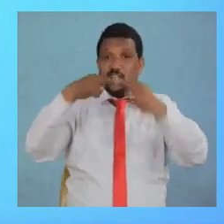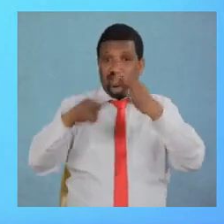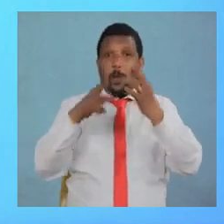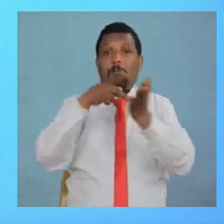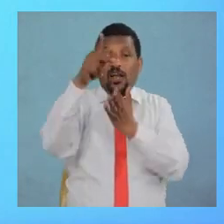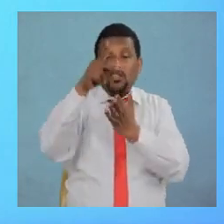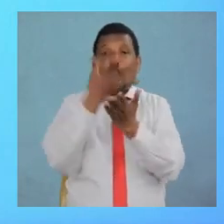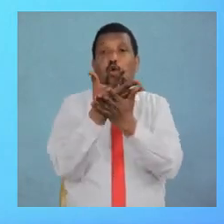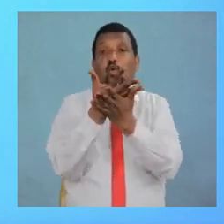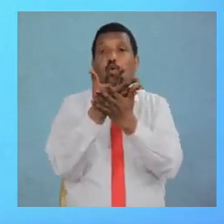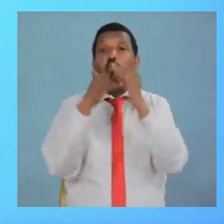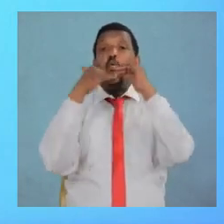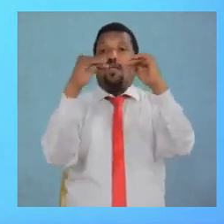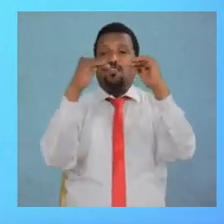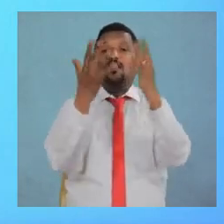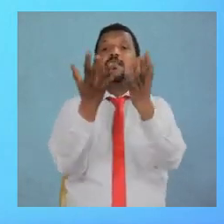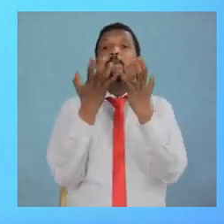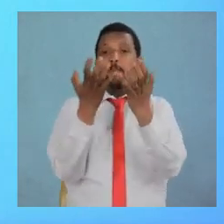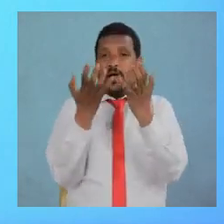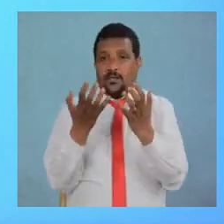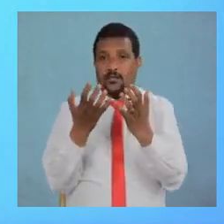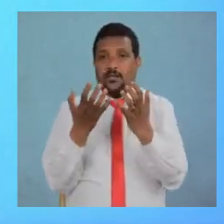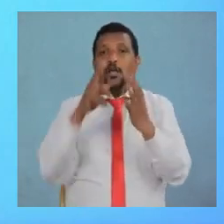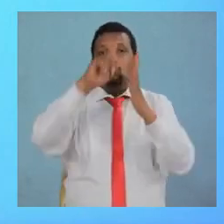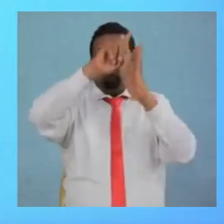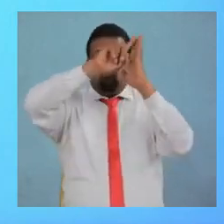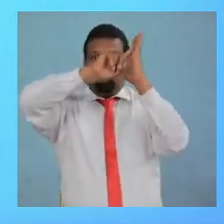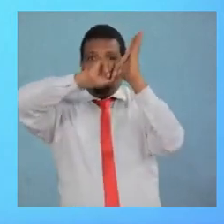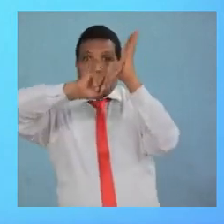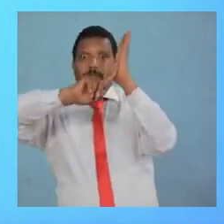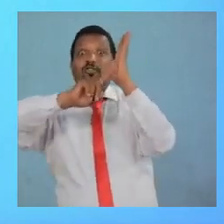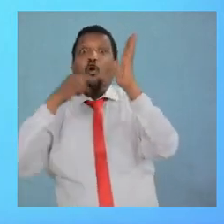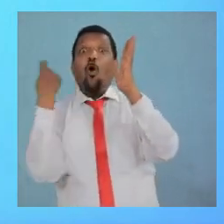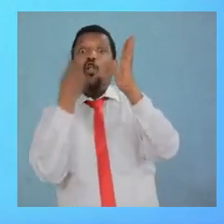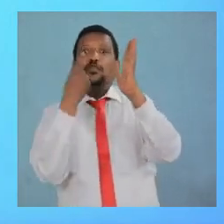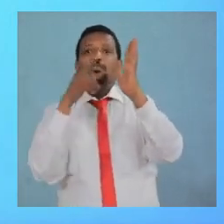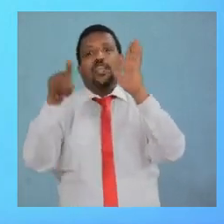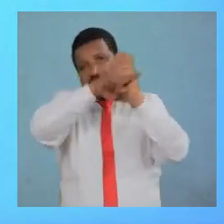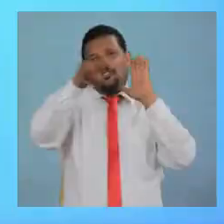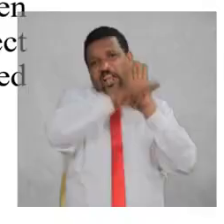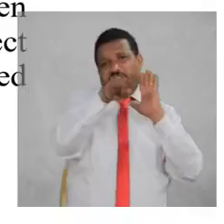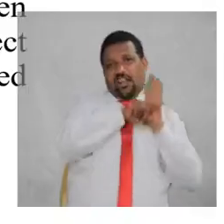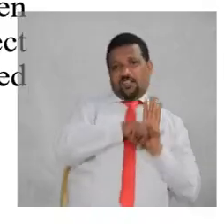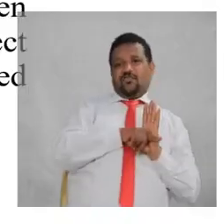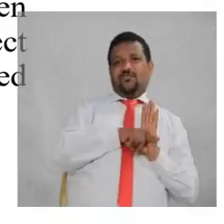and quantity demanded, then the slope of the demand curve is always negative.